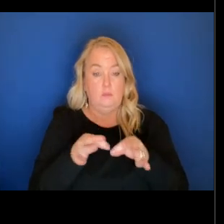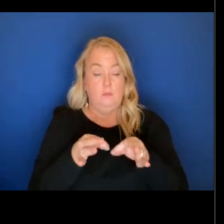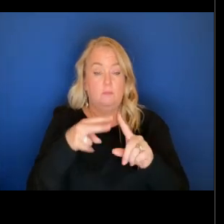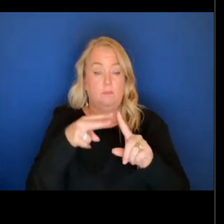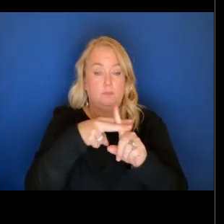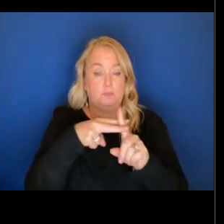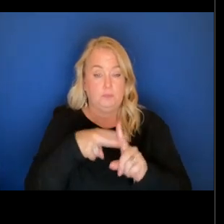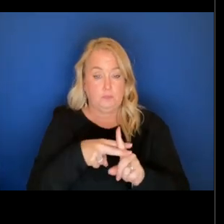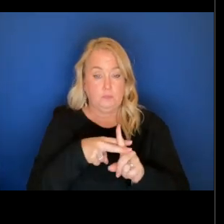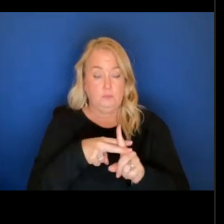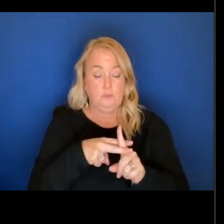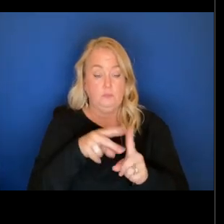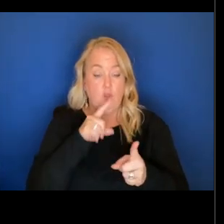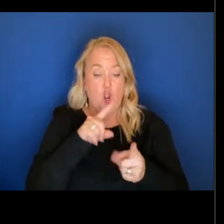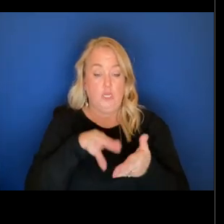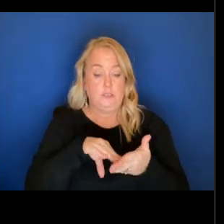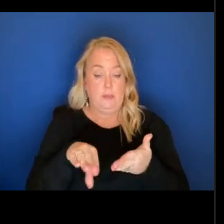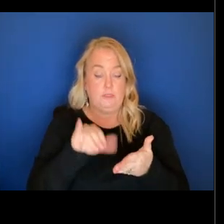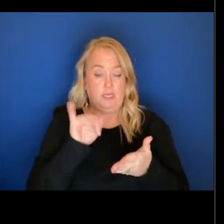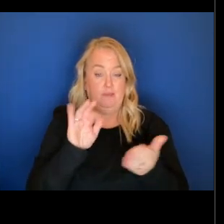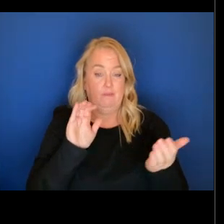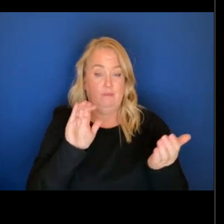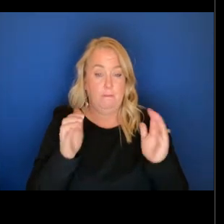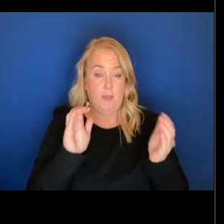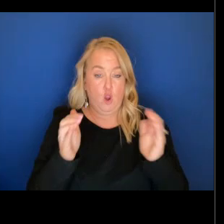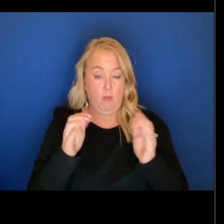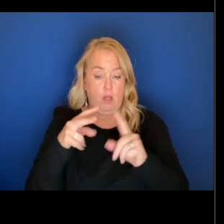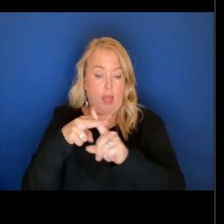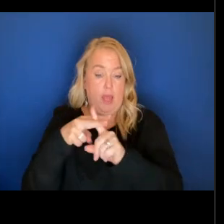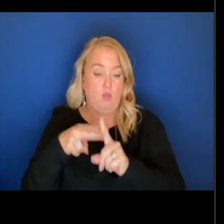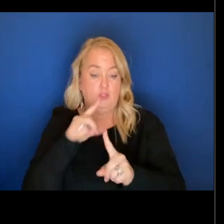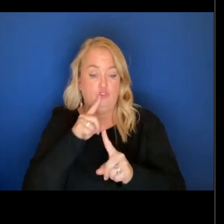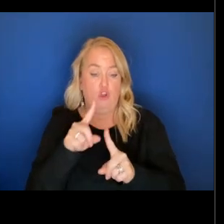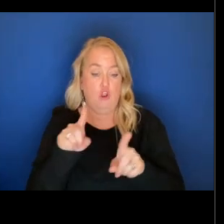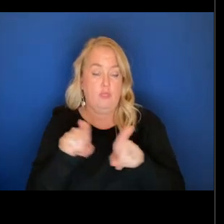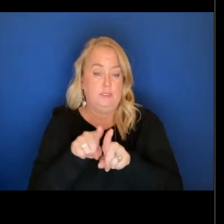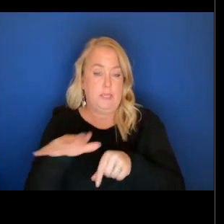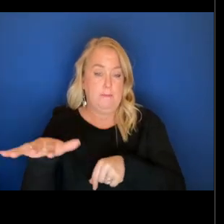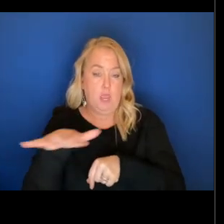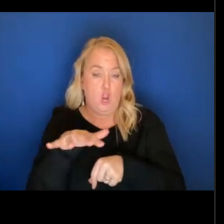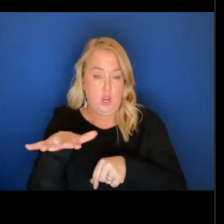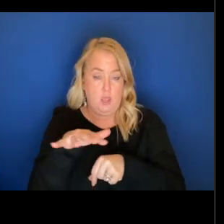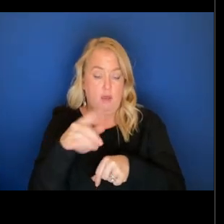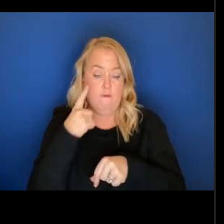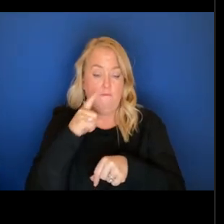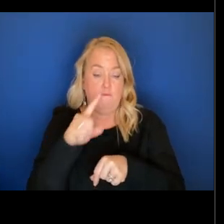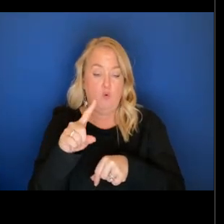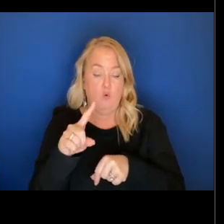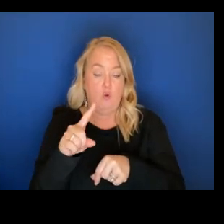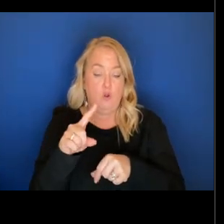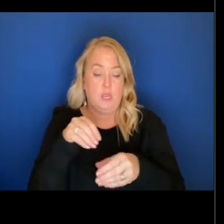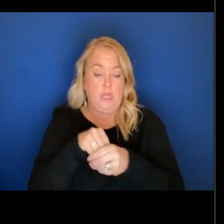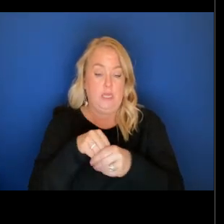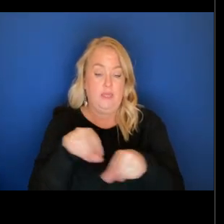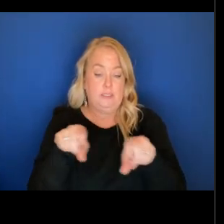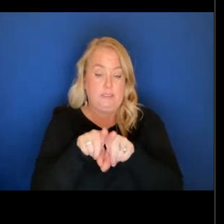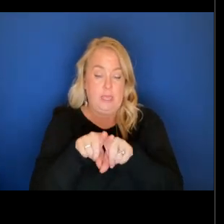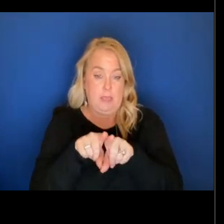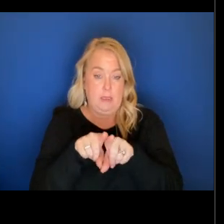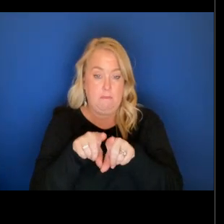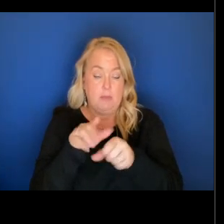are exempted if comparable outlets are provided within the same area. When applying within the same